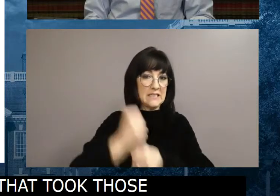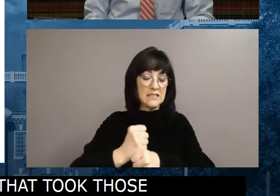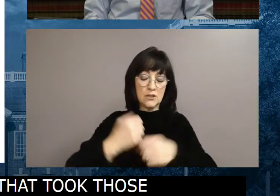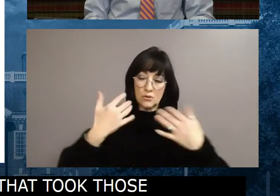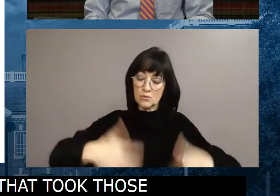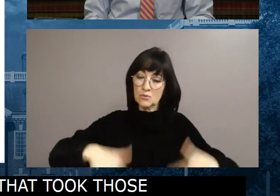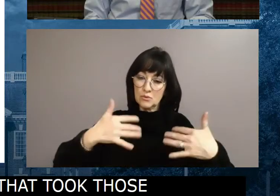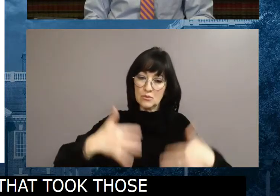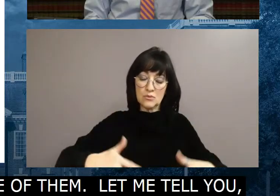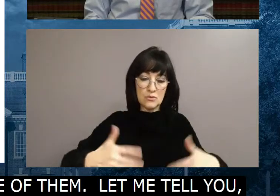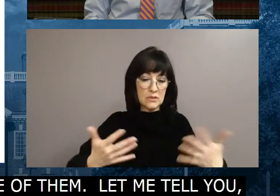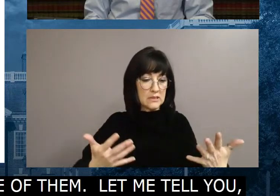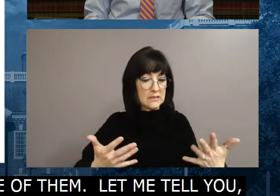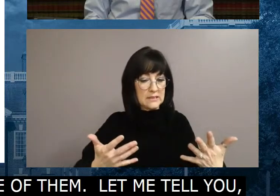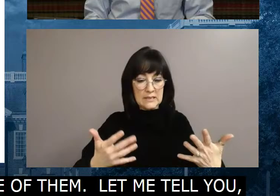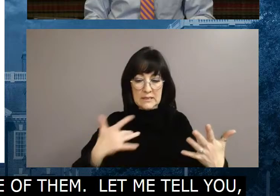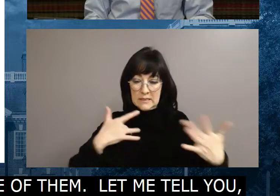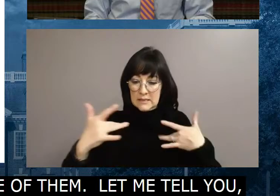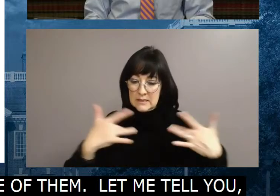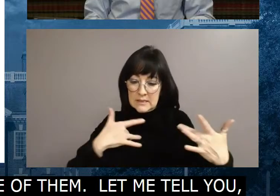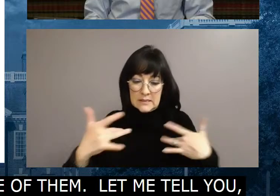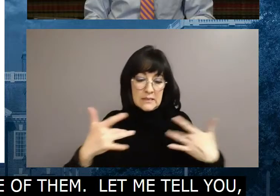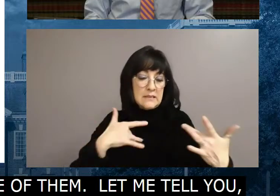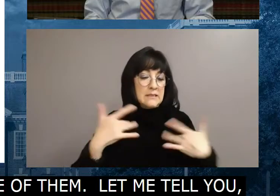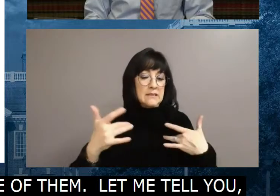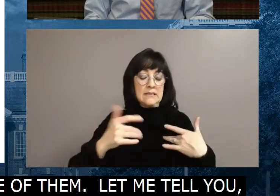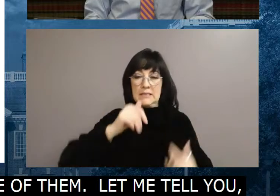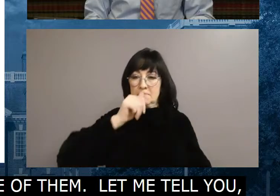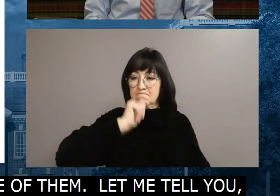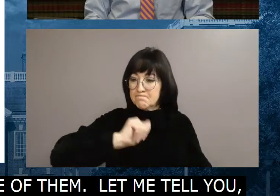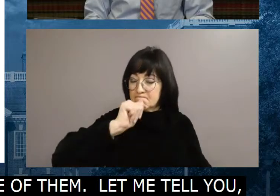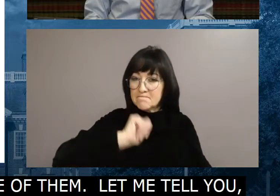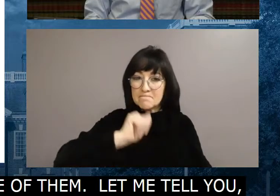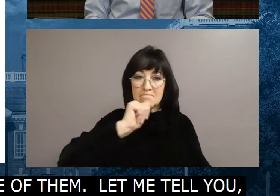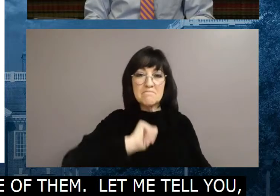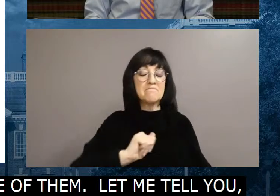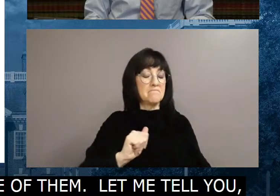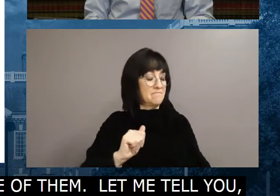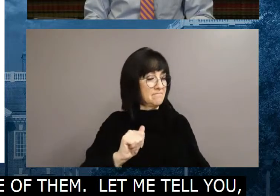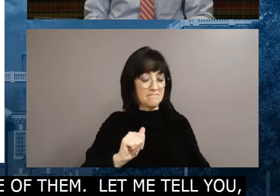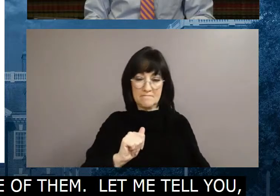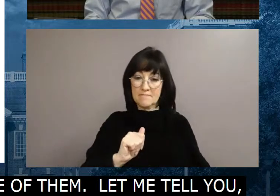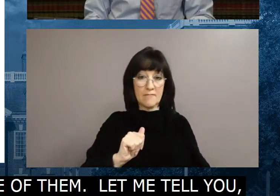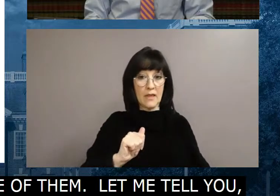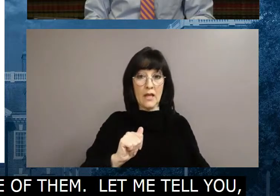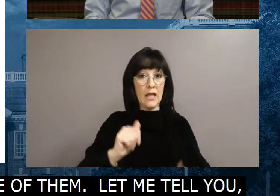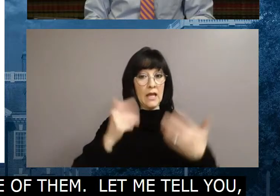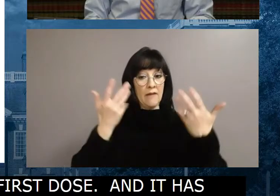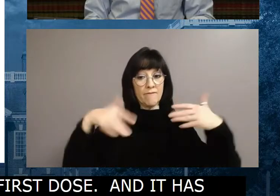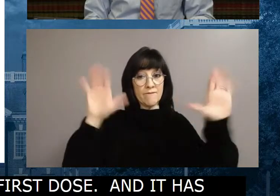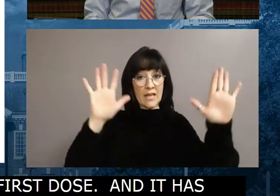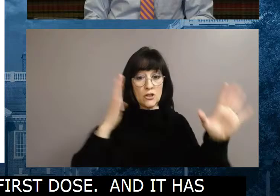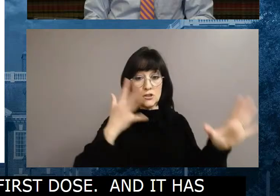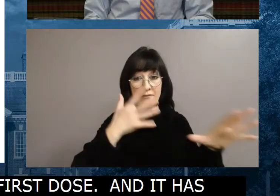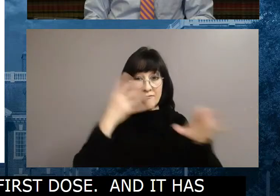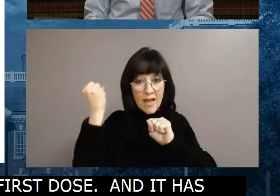you compare it to a foot race, it's certainly a marathon, not a middle distance, and certainly not a sprint.